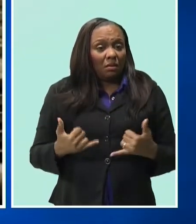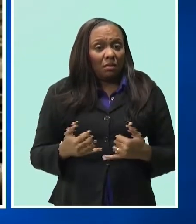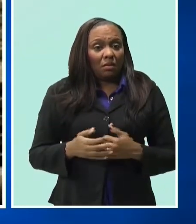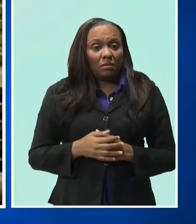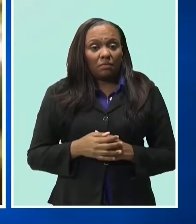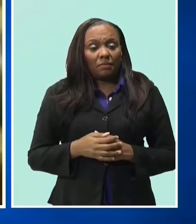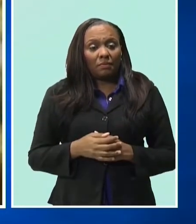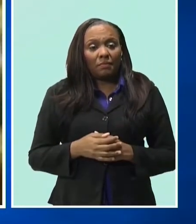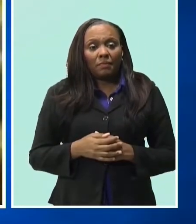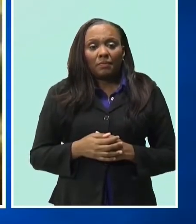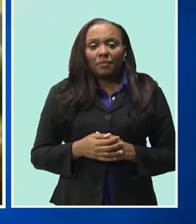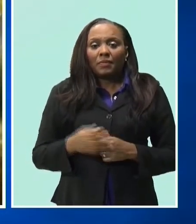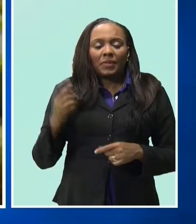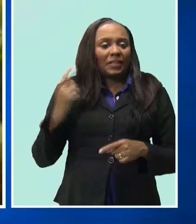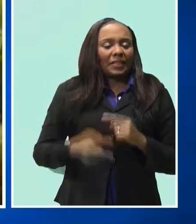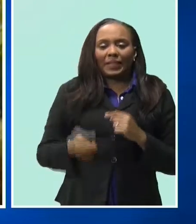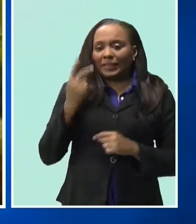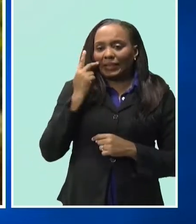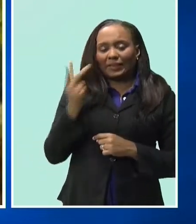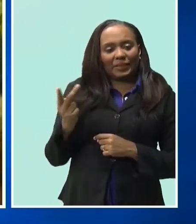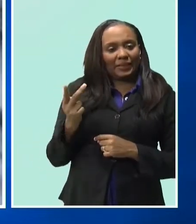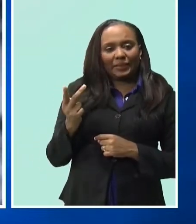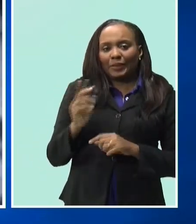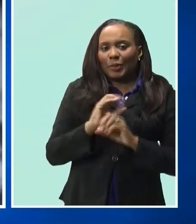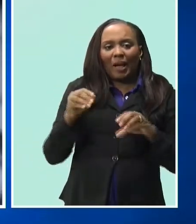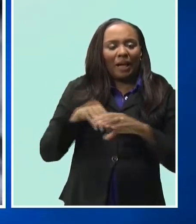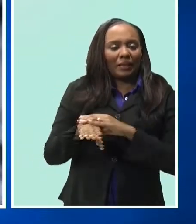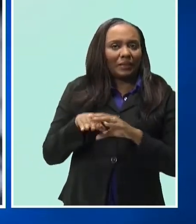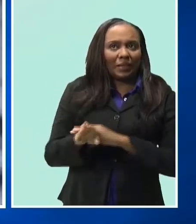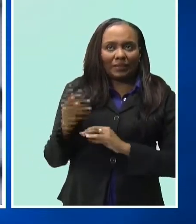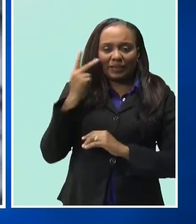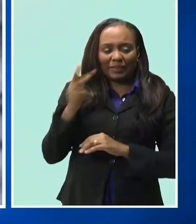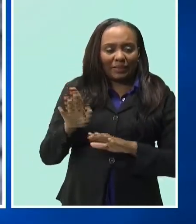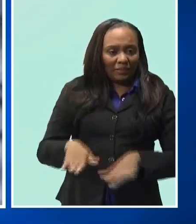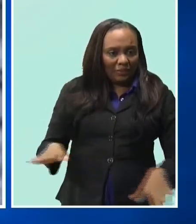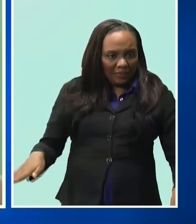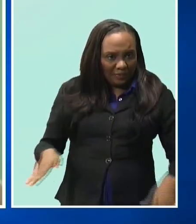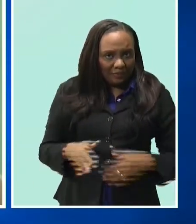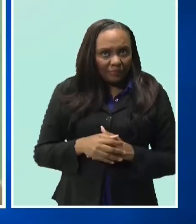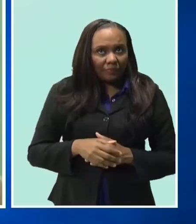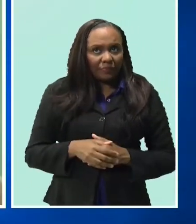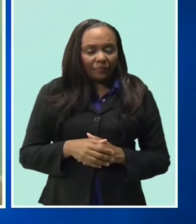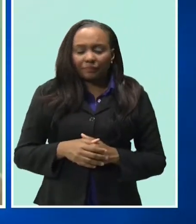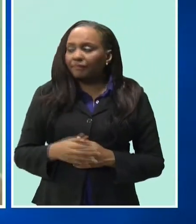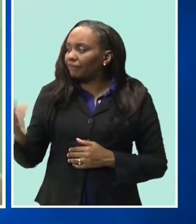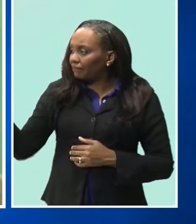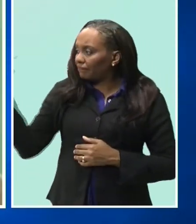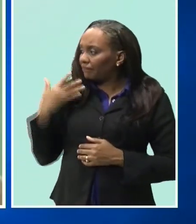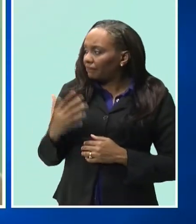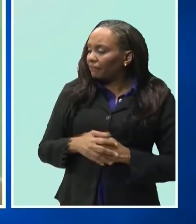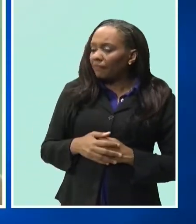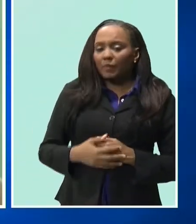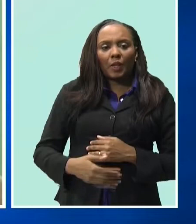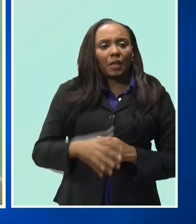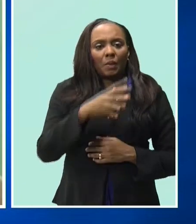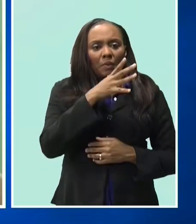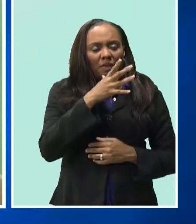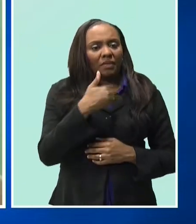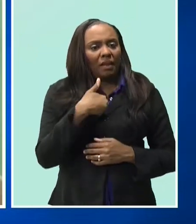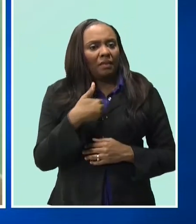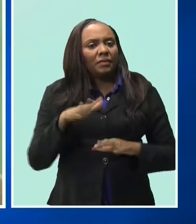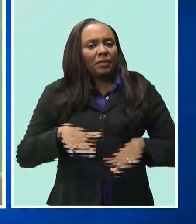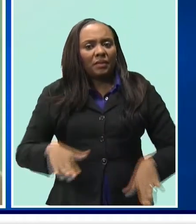is the inability to see their children. We're reaching out to mothers out there who would have these children. I know some of